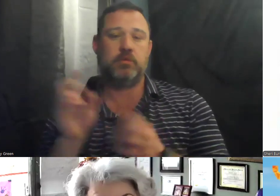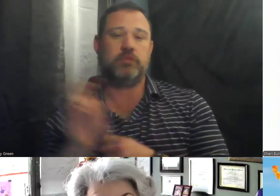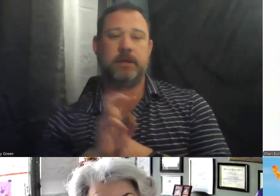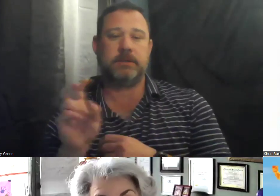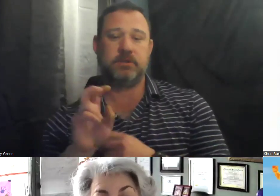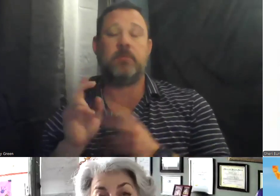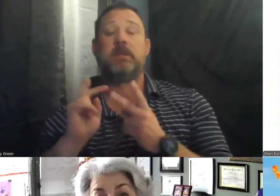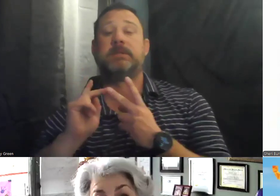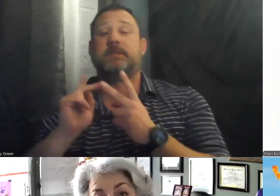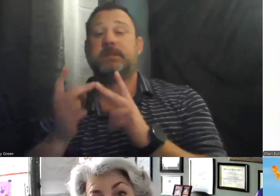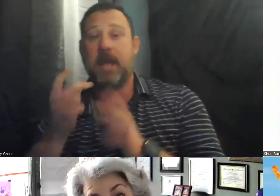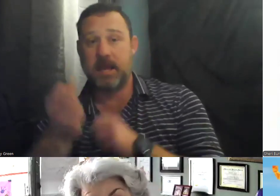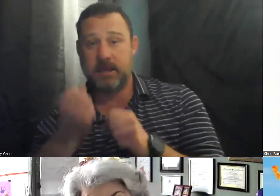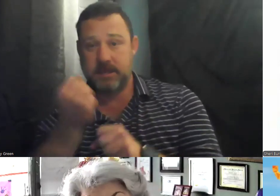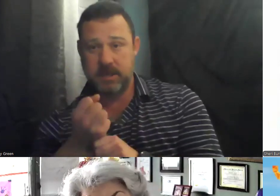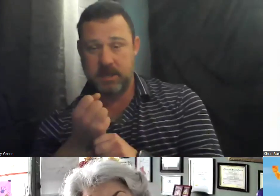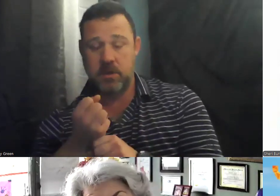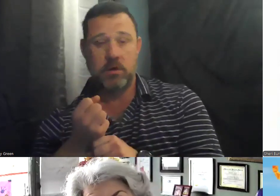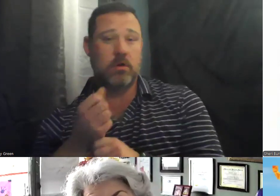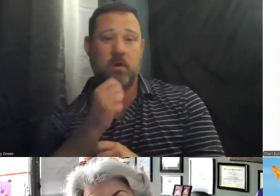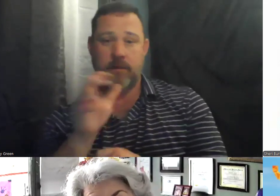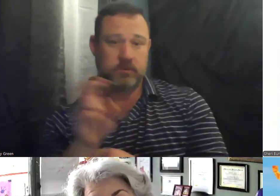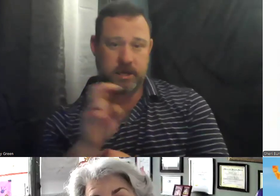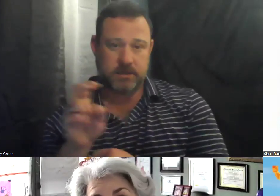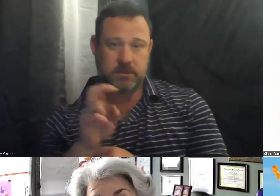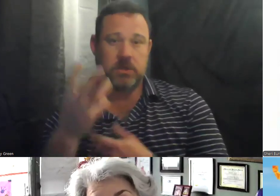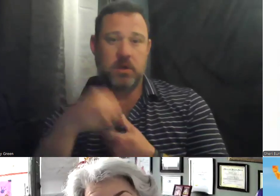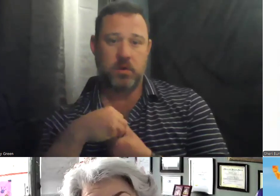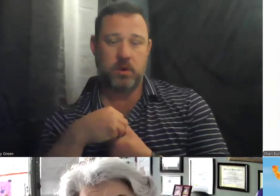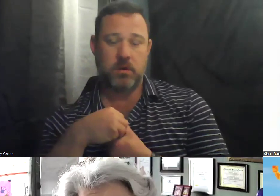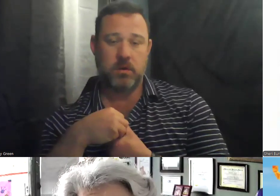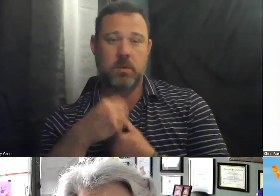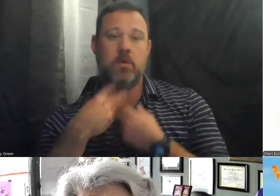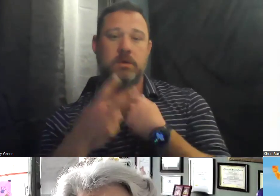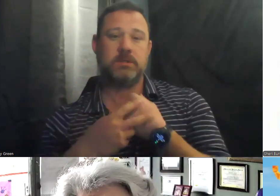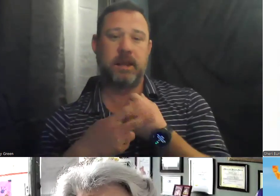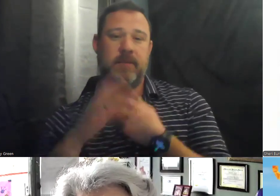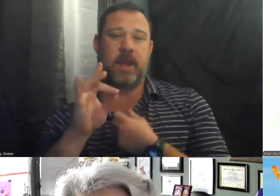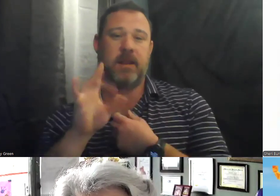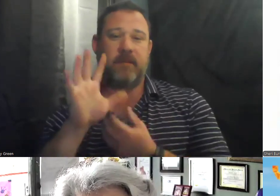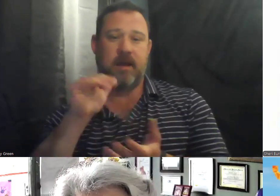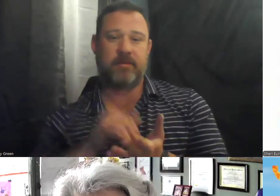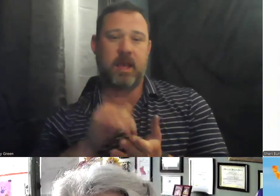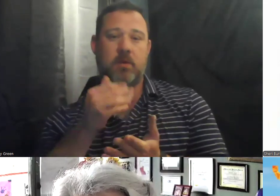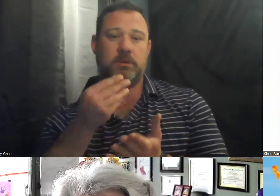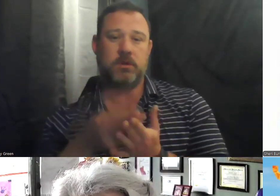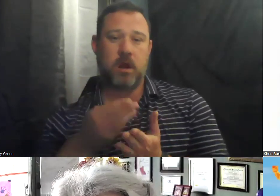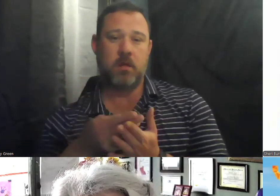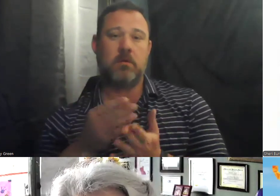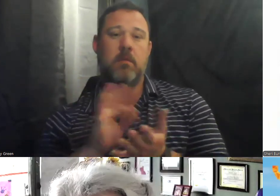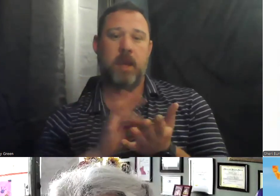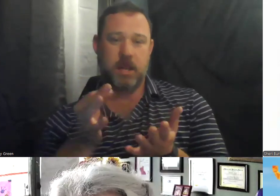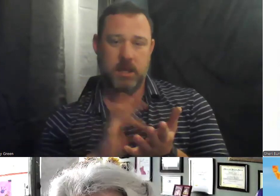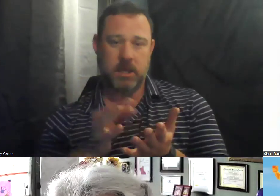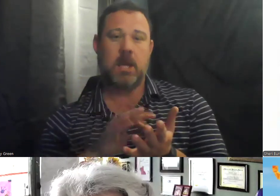the second year, when we aren't having the transition expenses included, we were saving $85,000 Medicaid